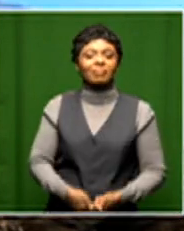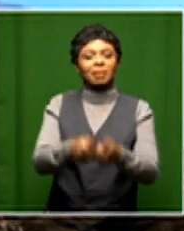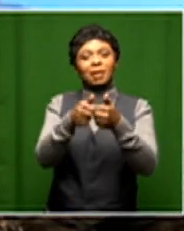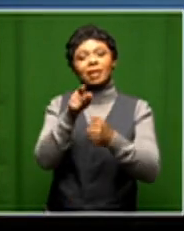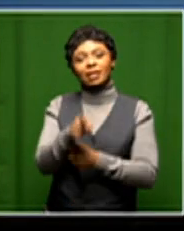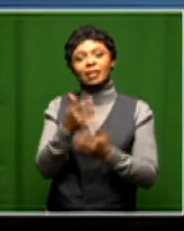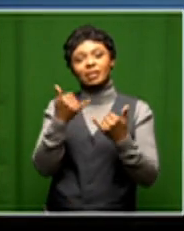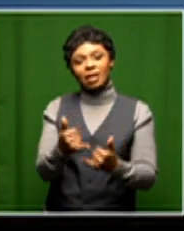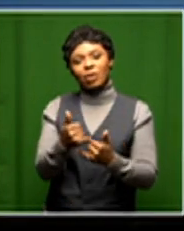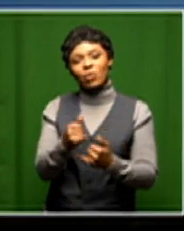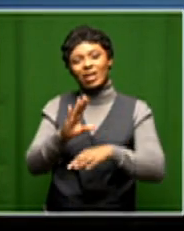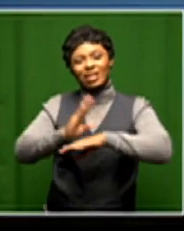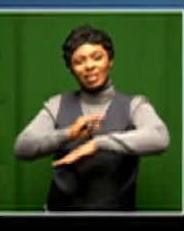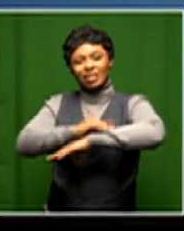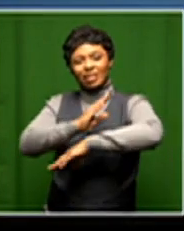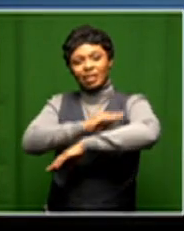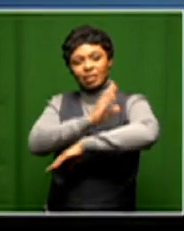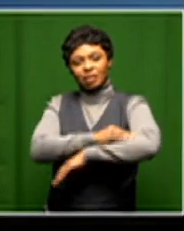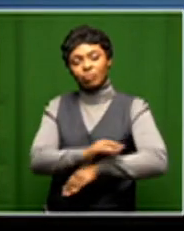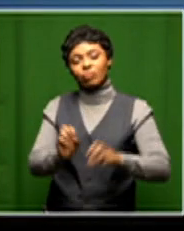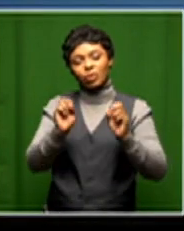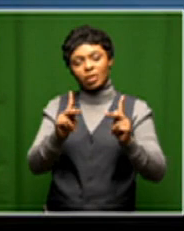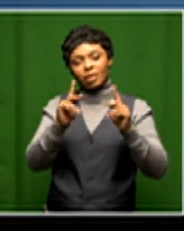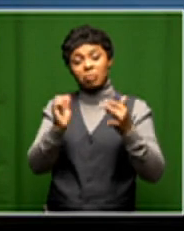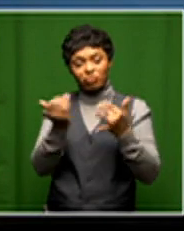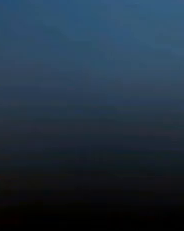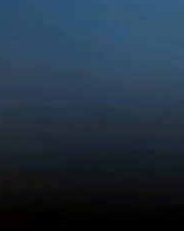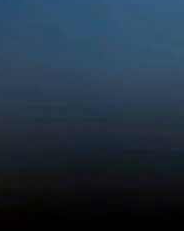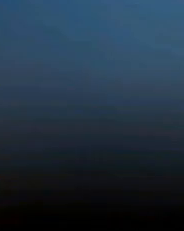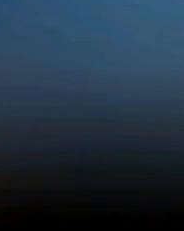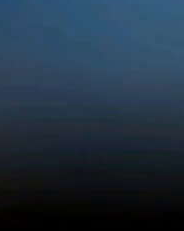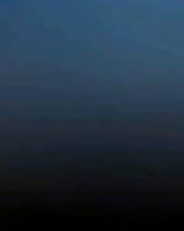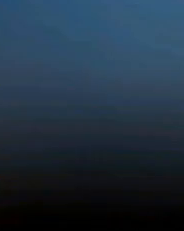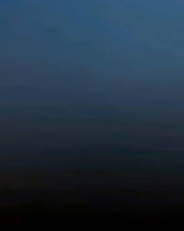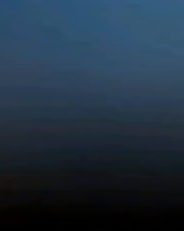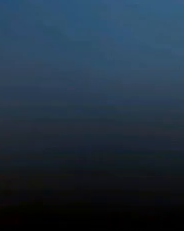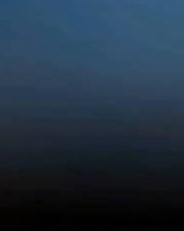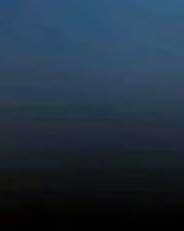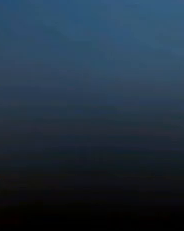talking cancer. All right, that'll all happen after the break. Stay tuned.